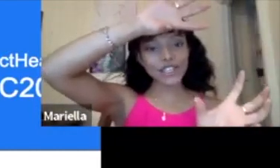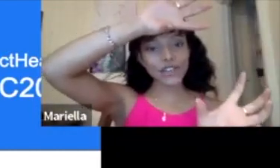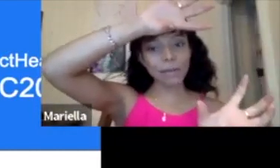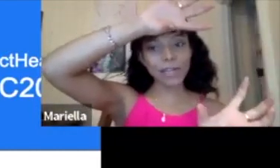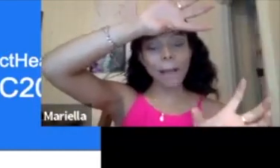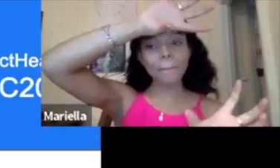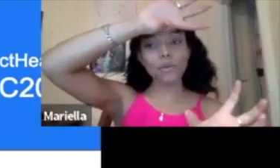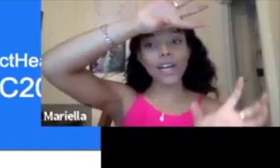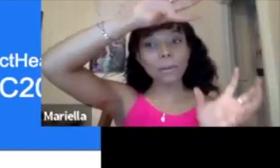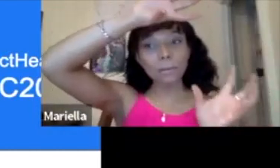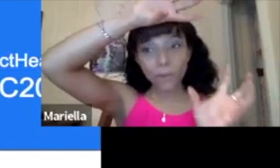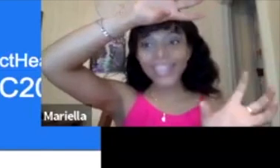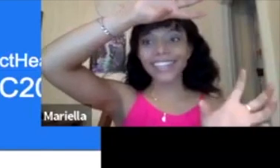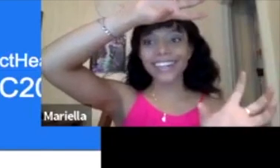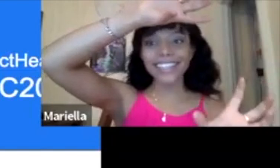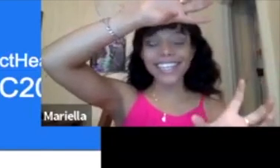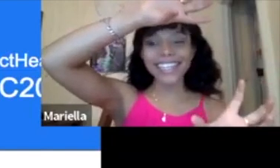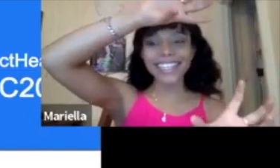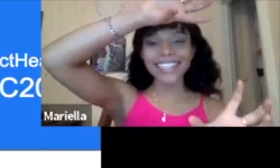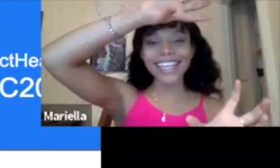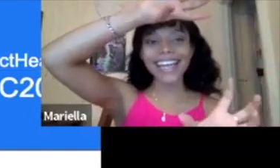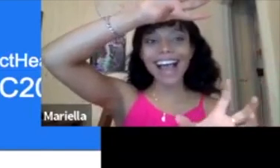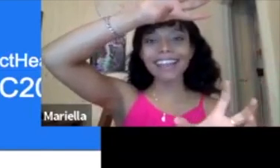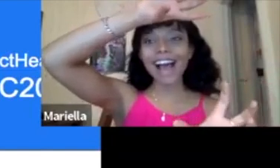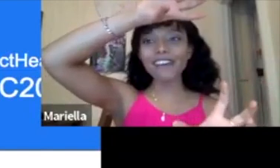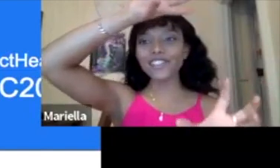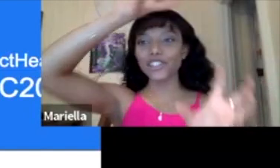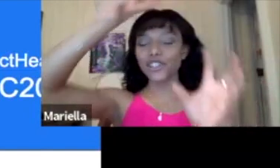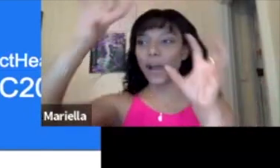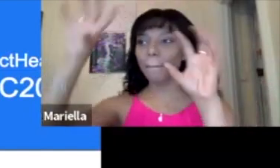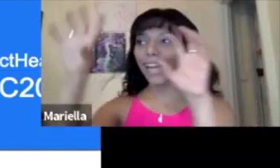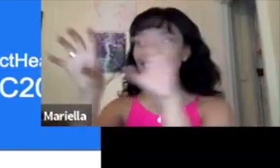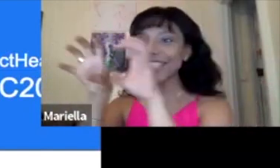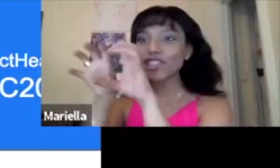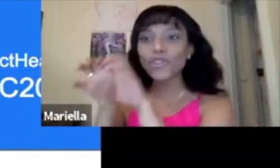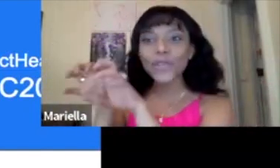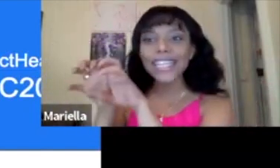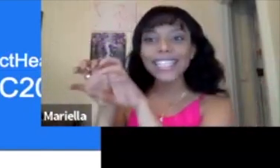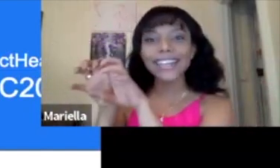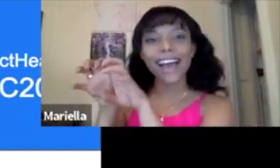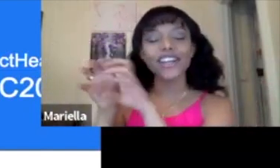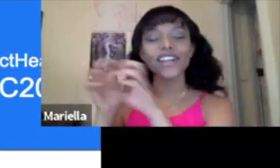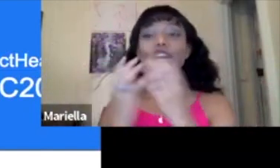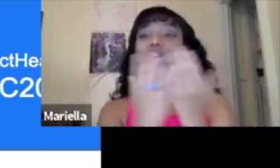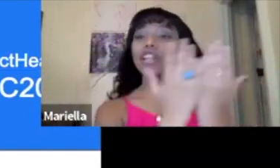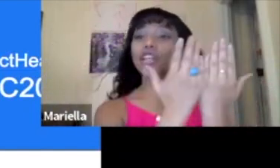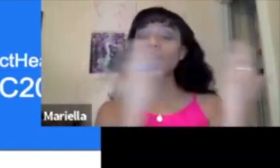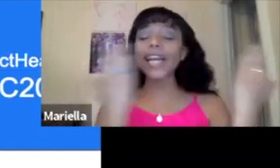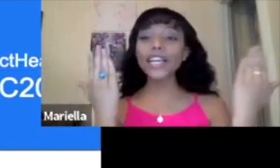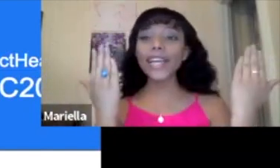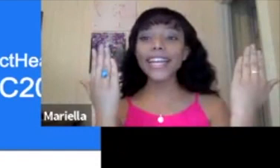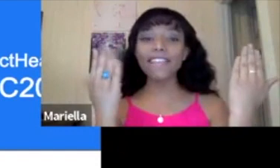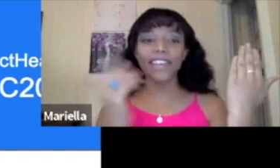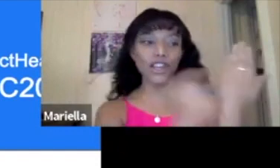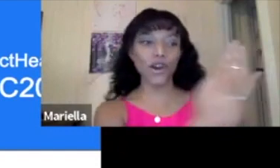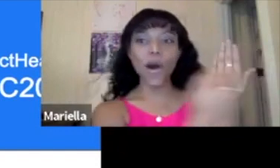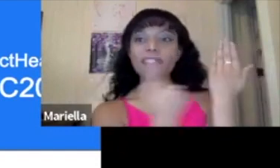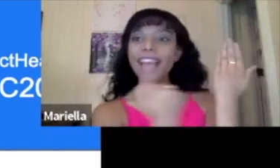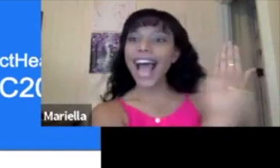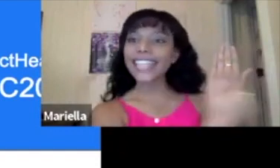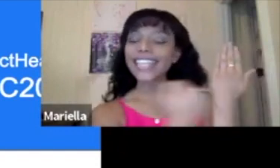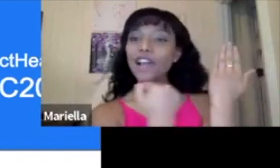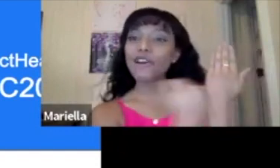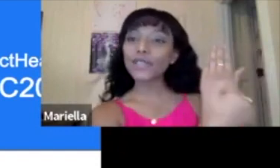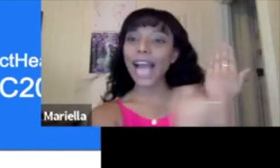in the script. But what Caption does is it allows you to combine these two things together so that you can create a video